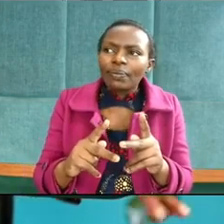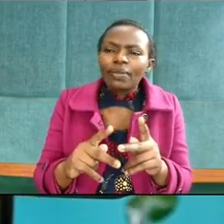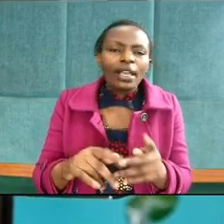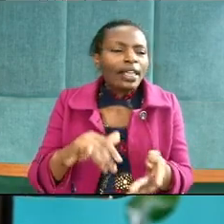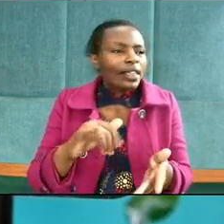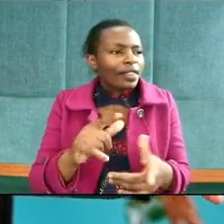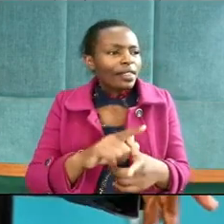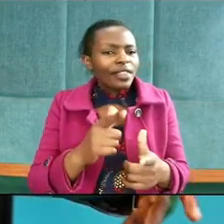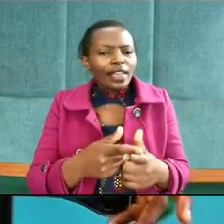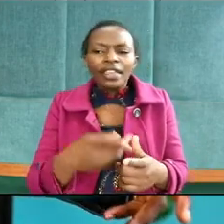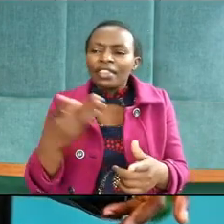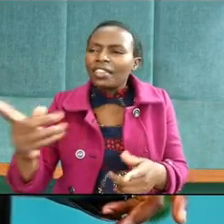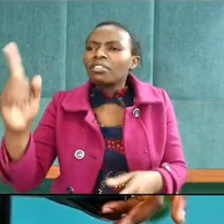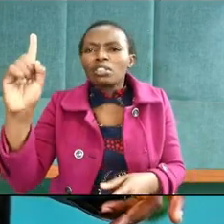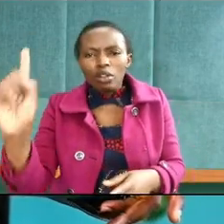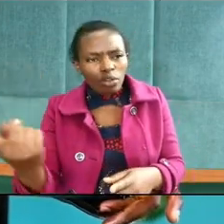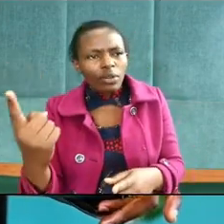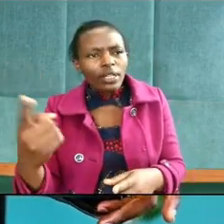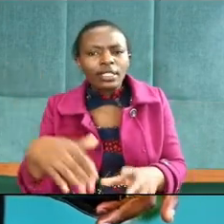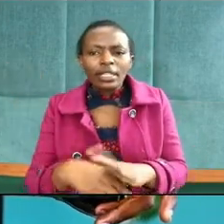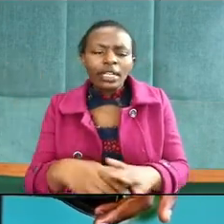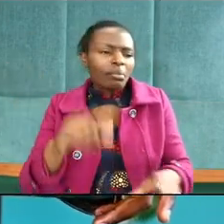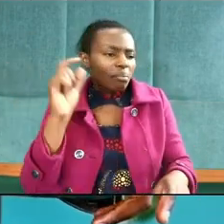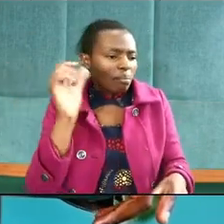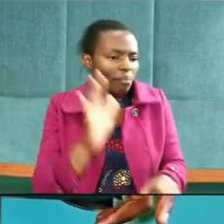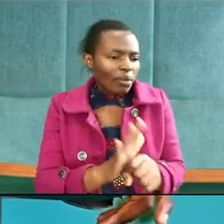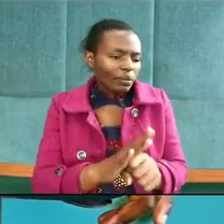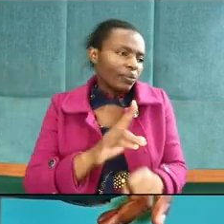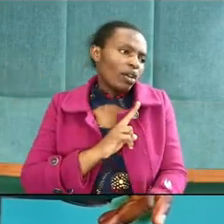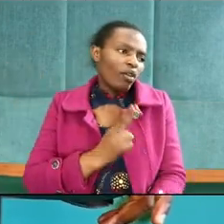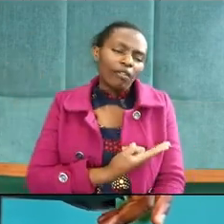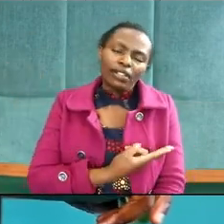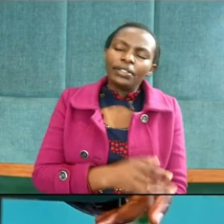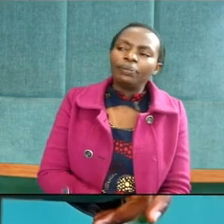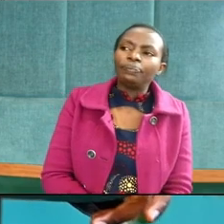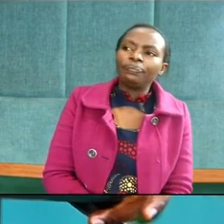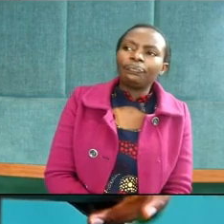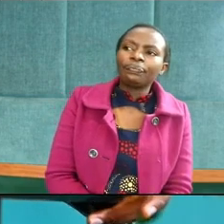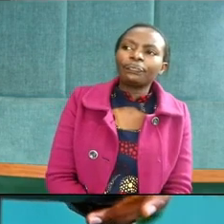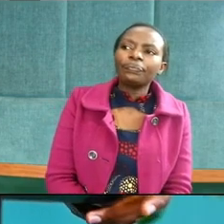there is loneliness in most homes.